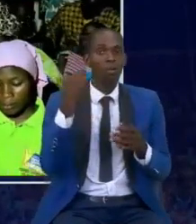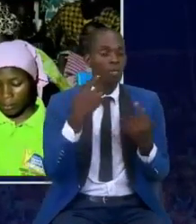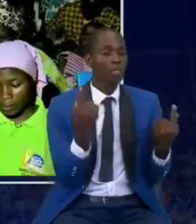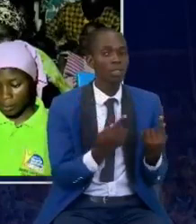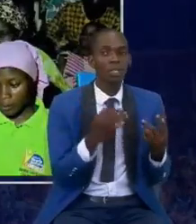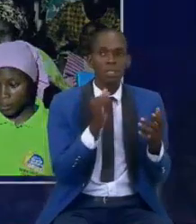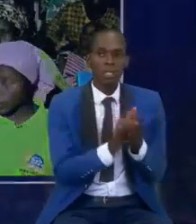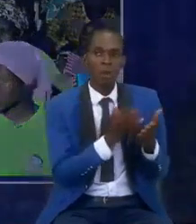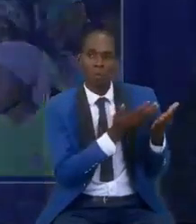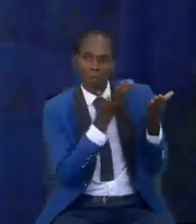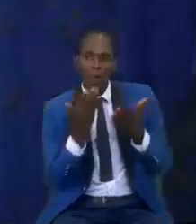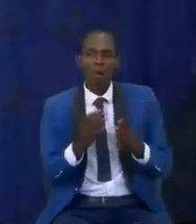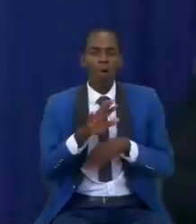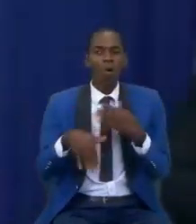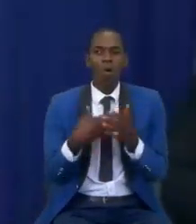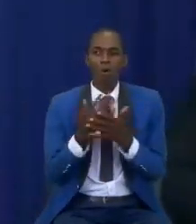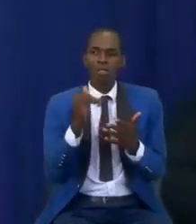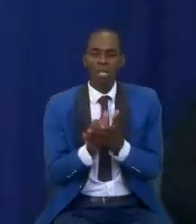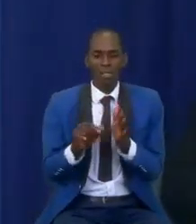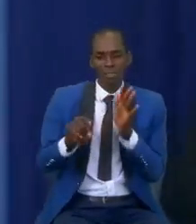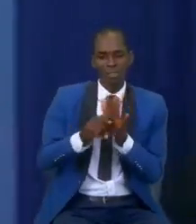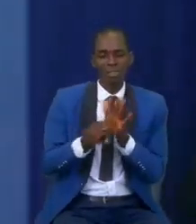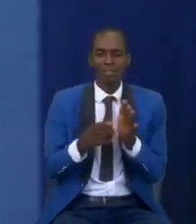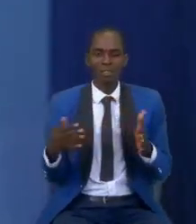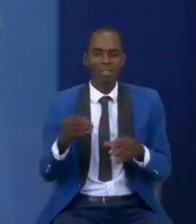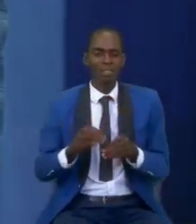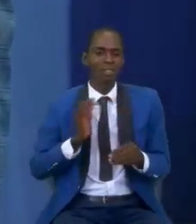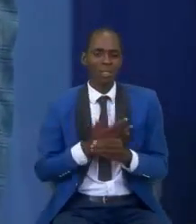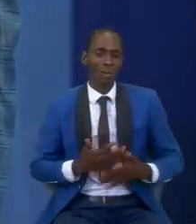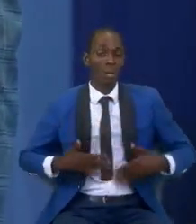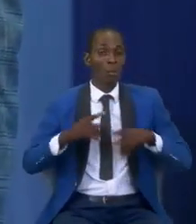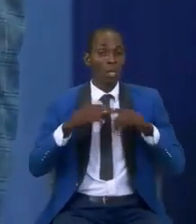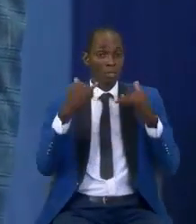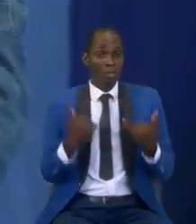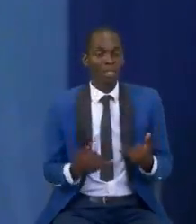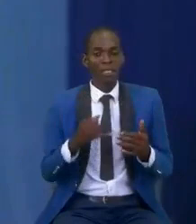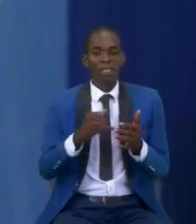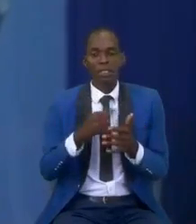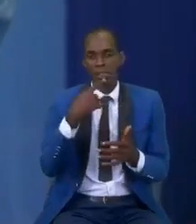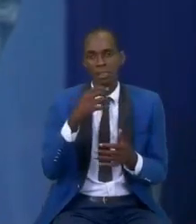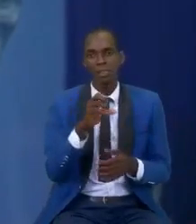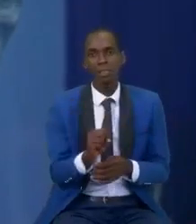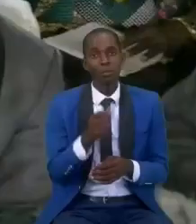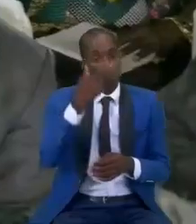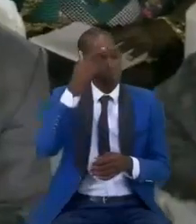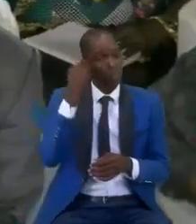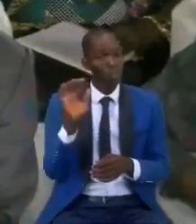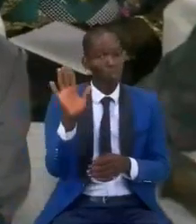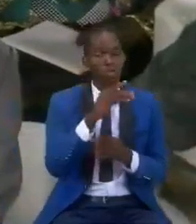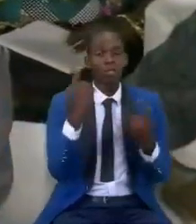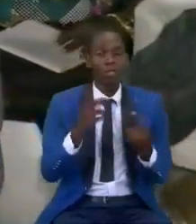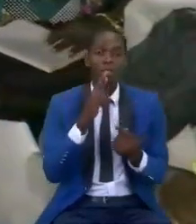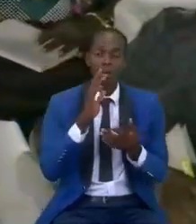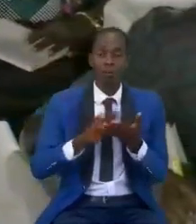he says, because they are forgiven, because they are saved, and because their lives are